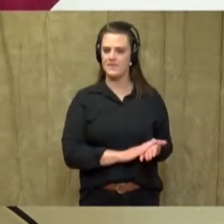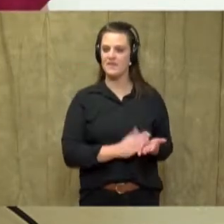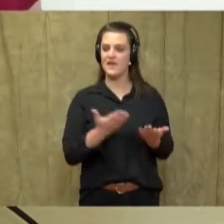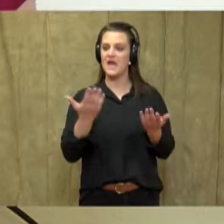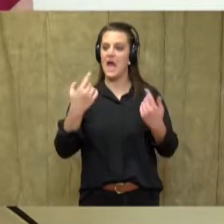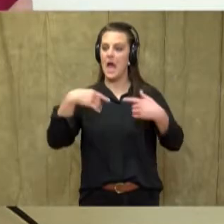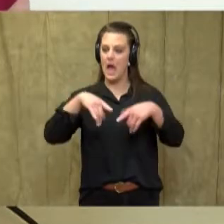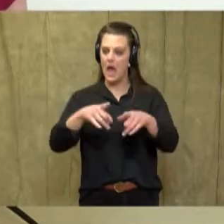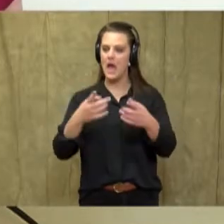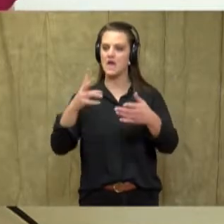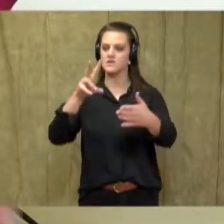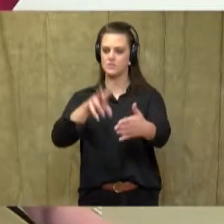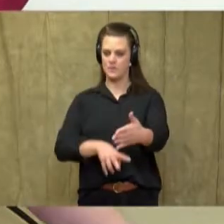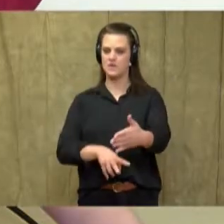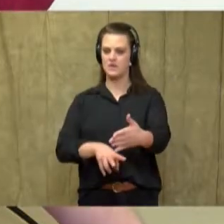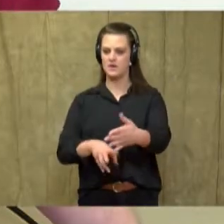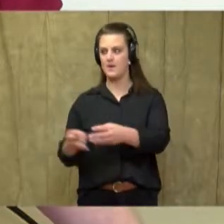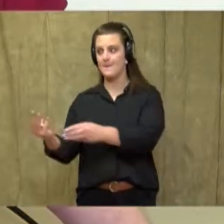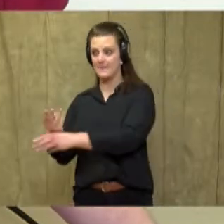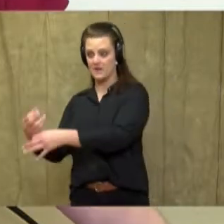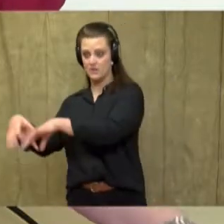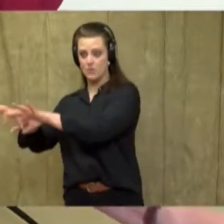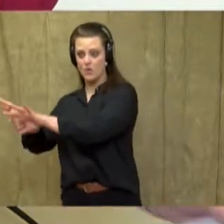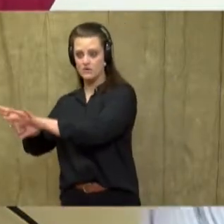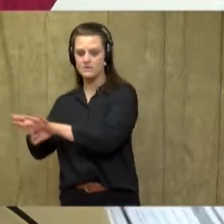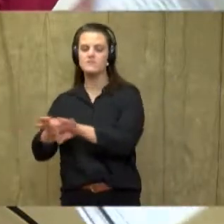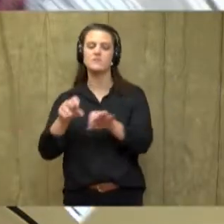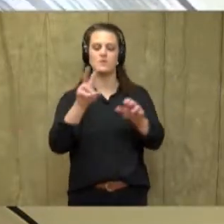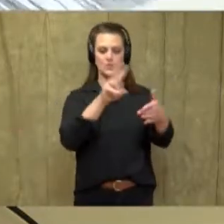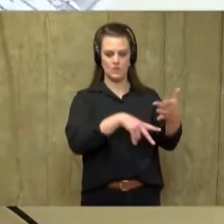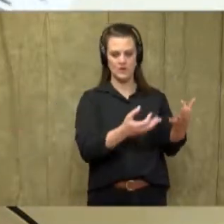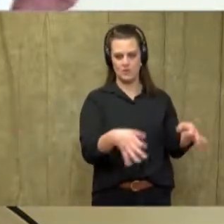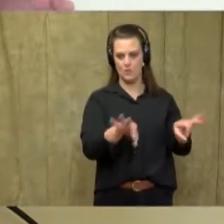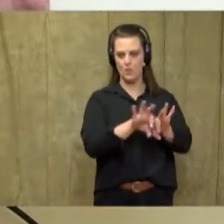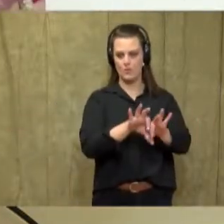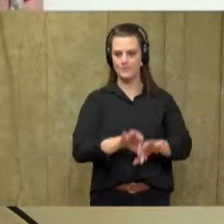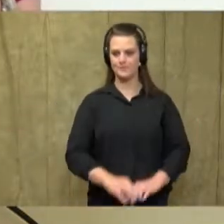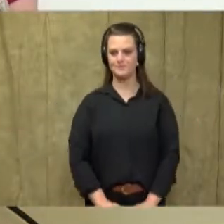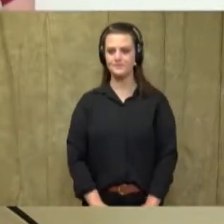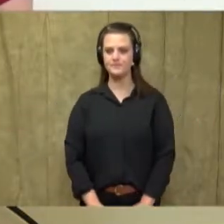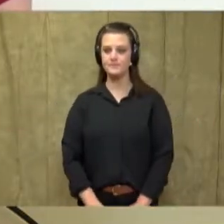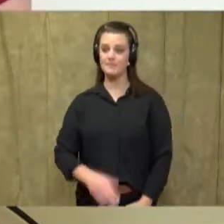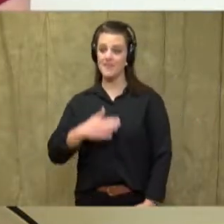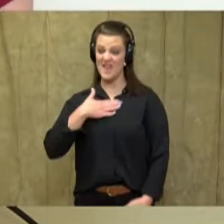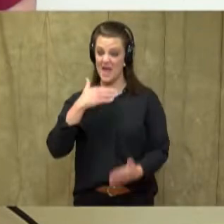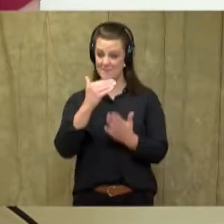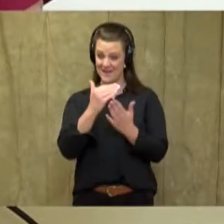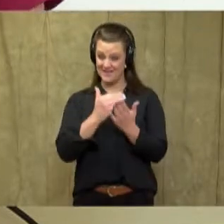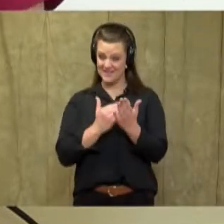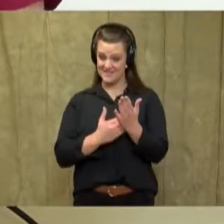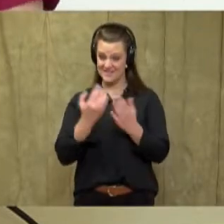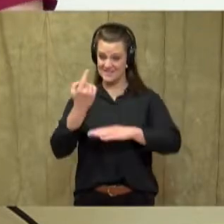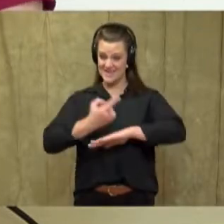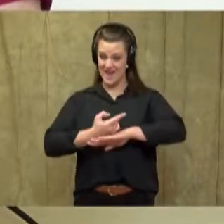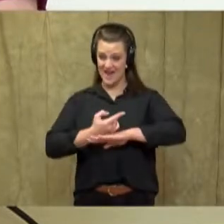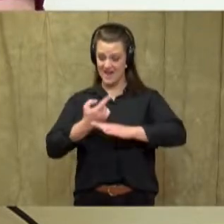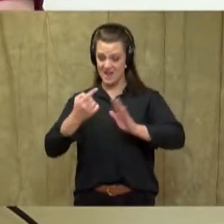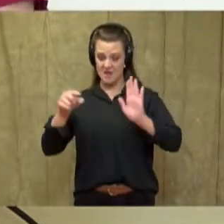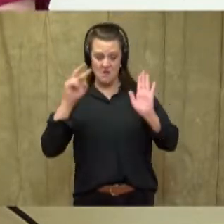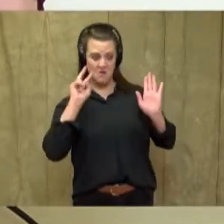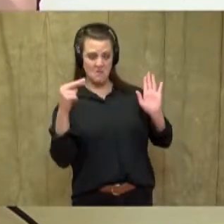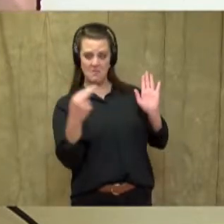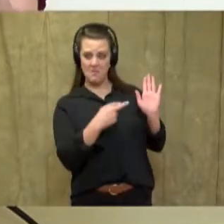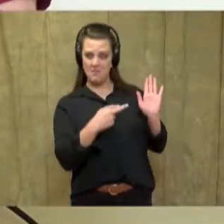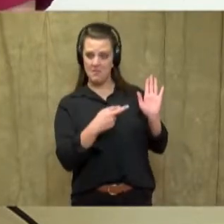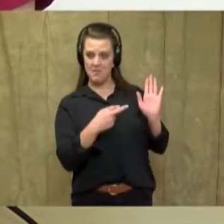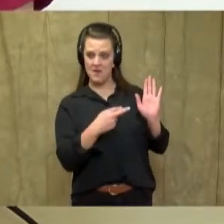as important for math as well. I just want to show you, for my lesson today, are you looking at